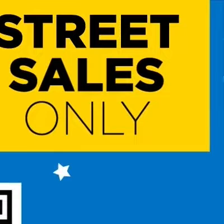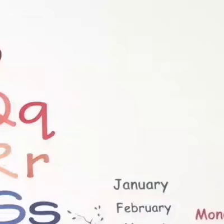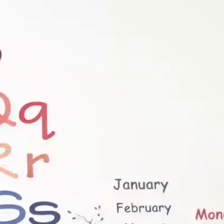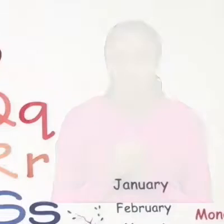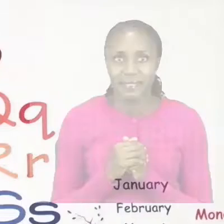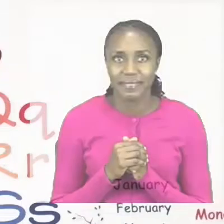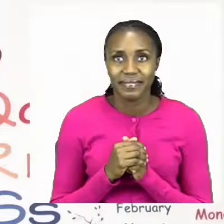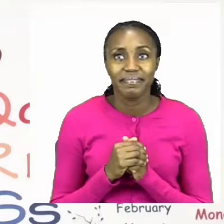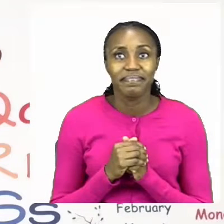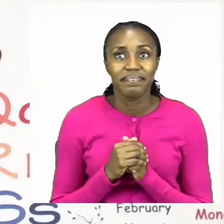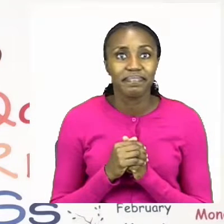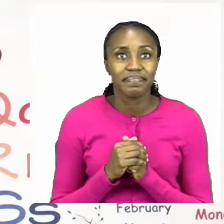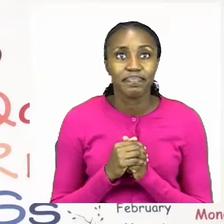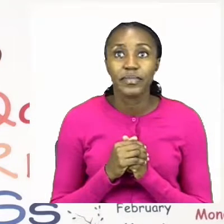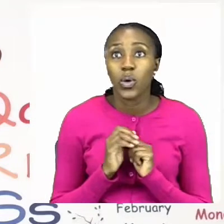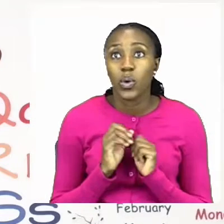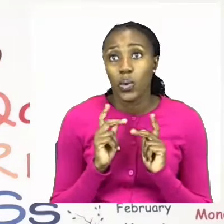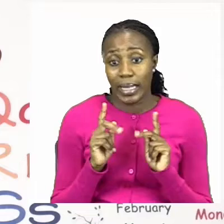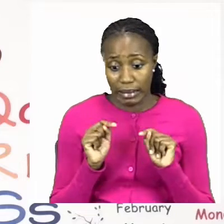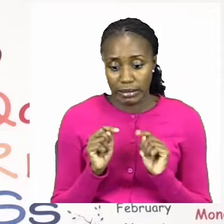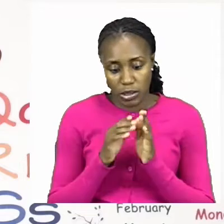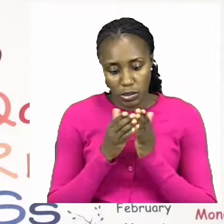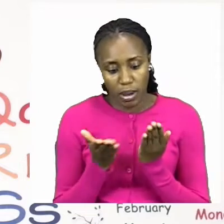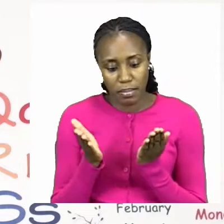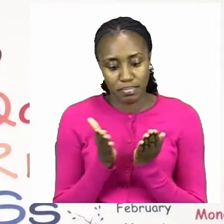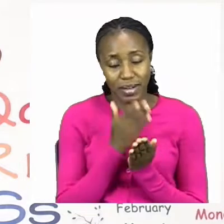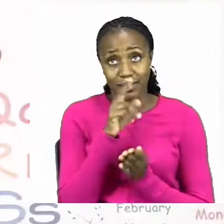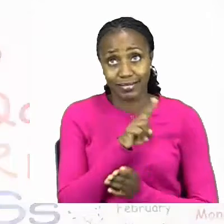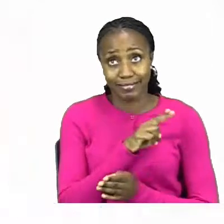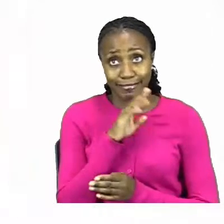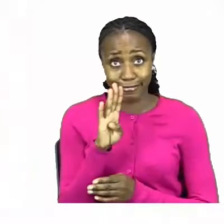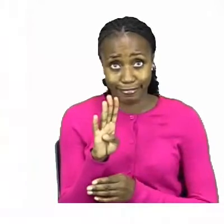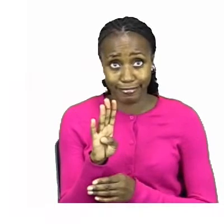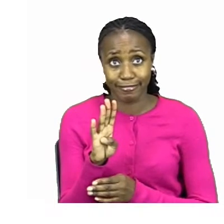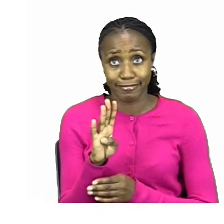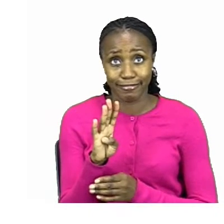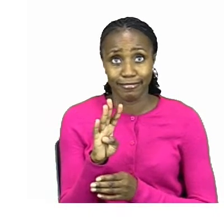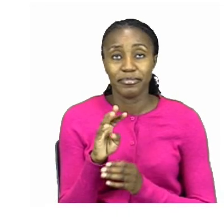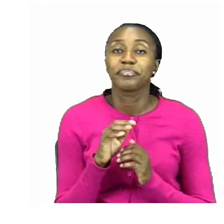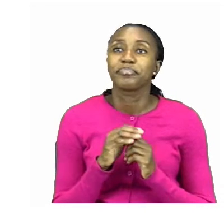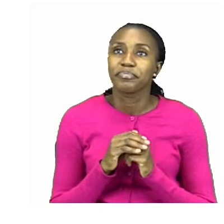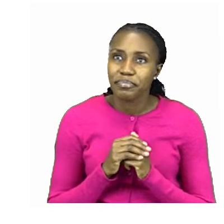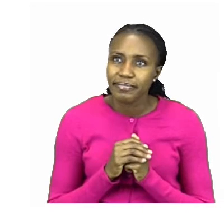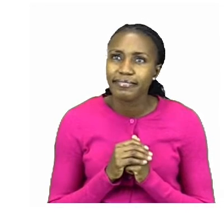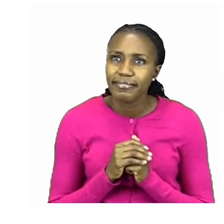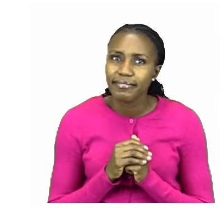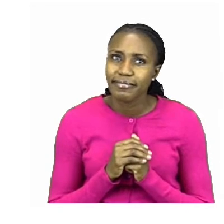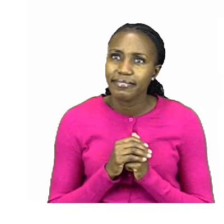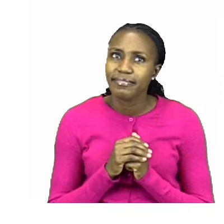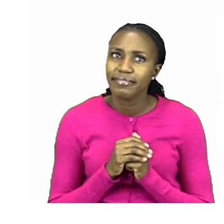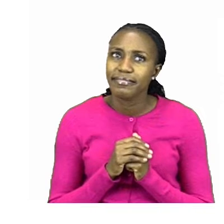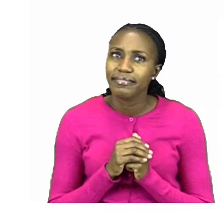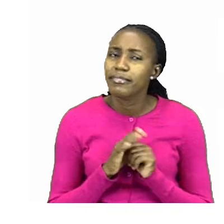Zoshi. Let's start this part of our lesson on page 24. Now here we